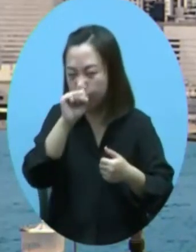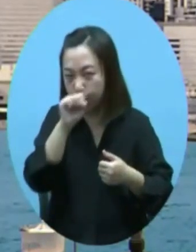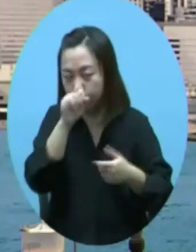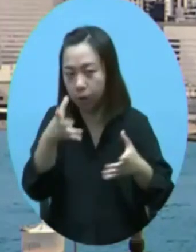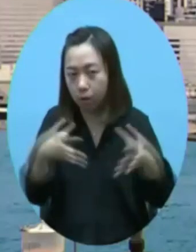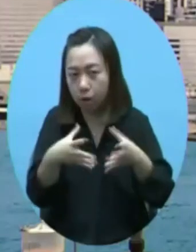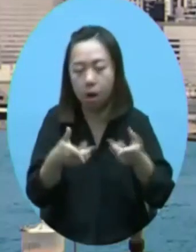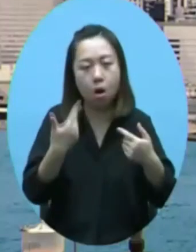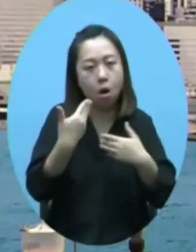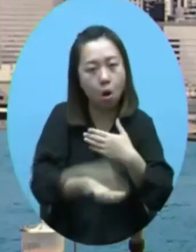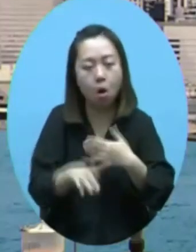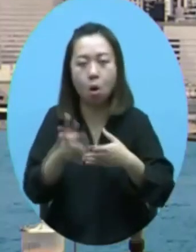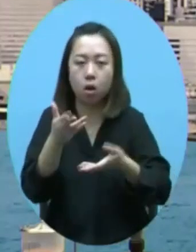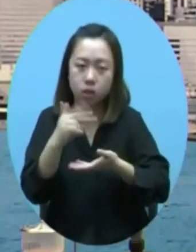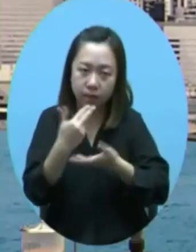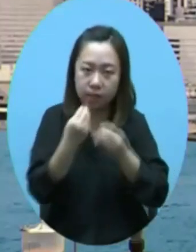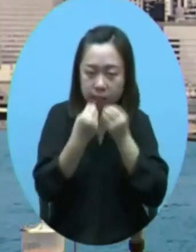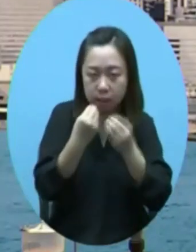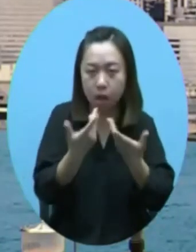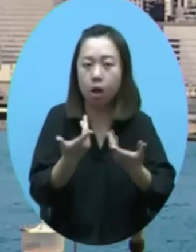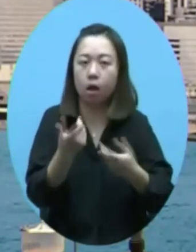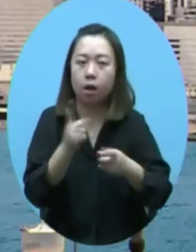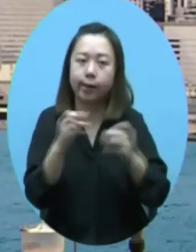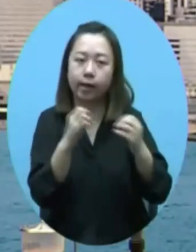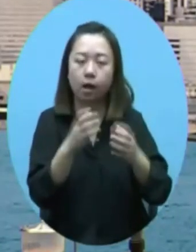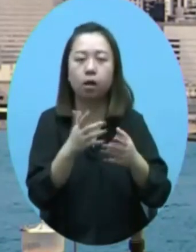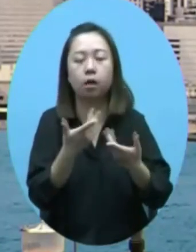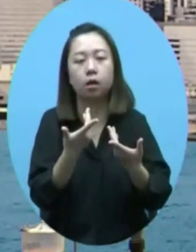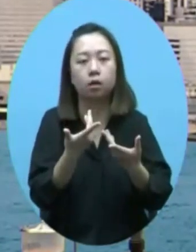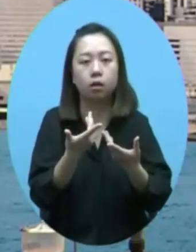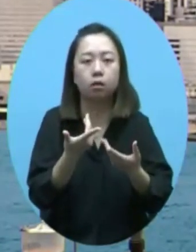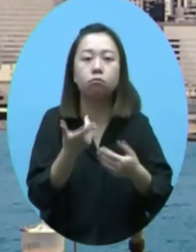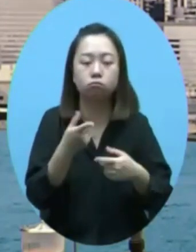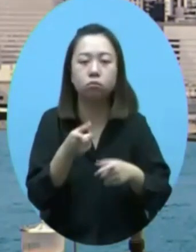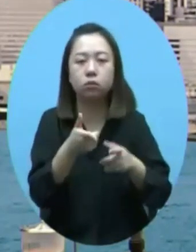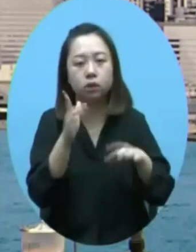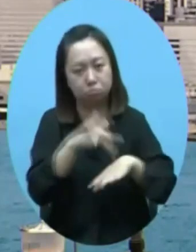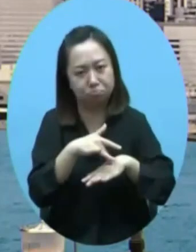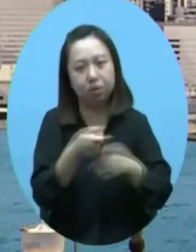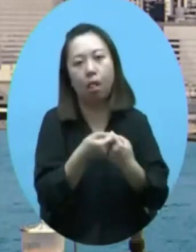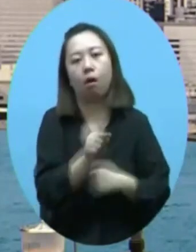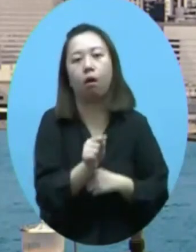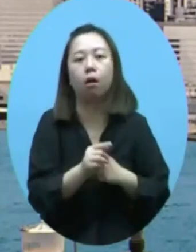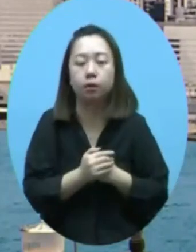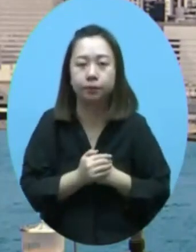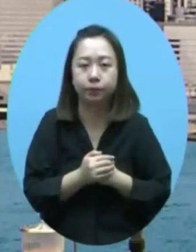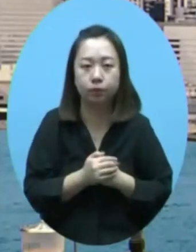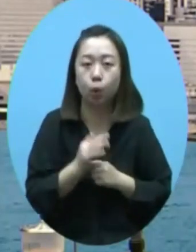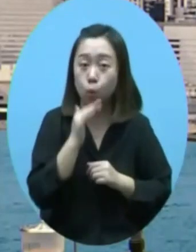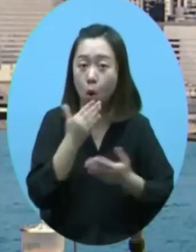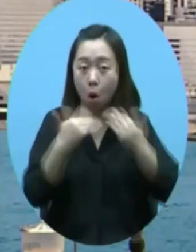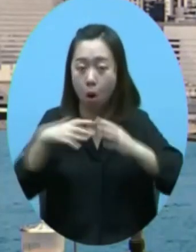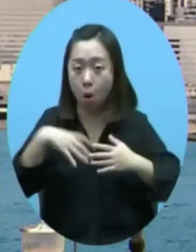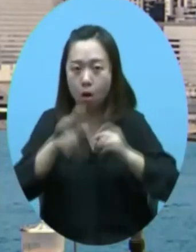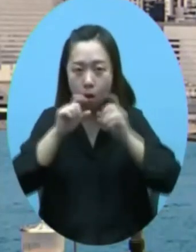students may be particularly close to some of their friends and talked and have activities together after school. Of course, those would be their close